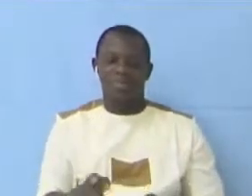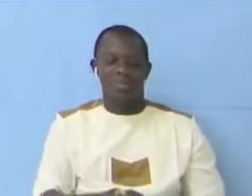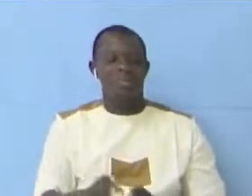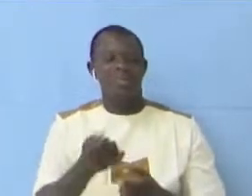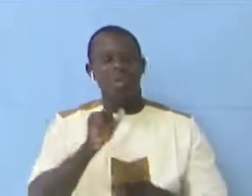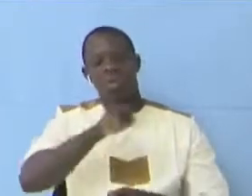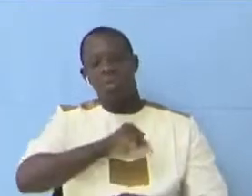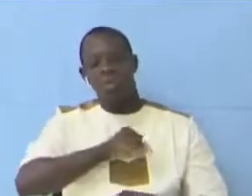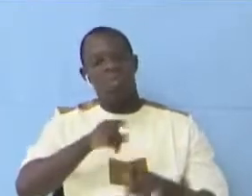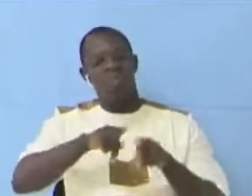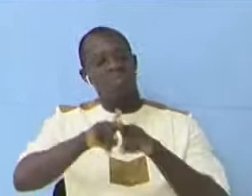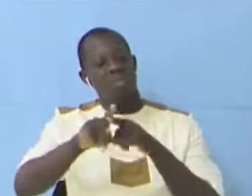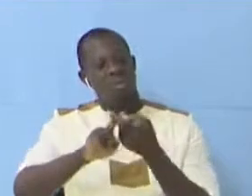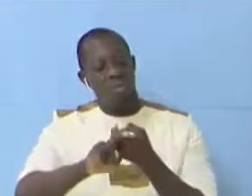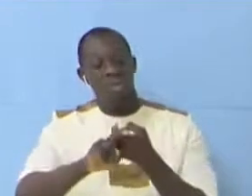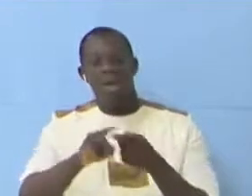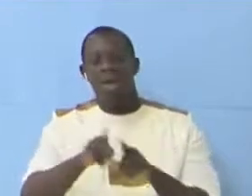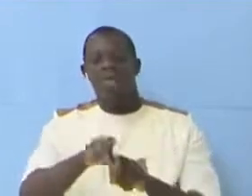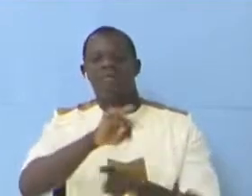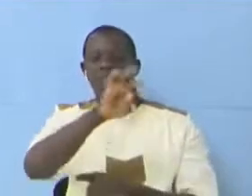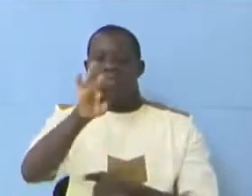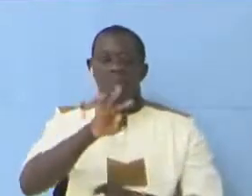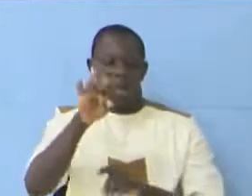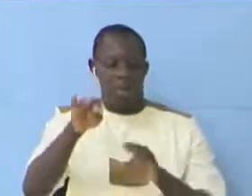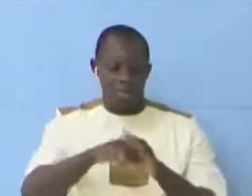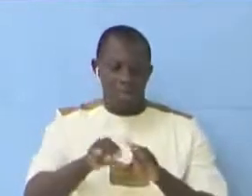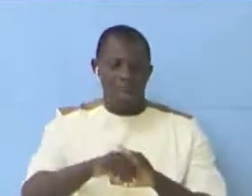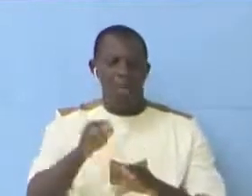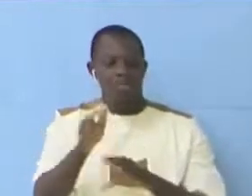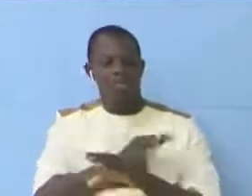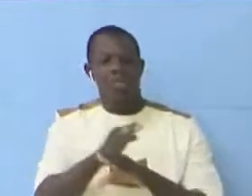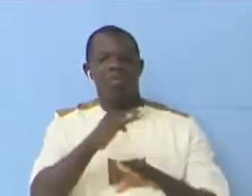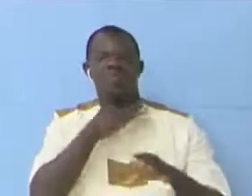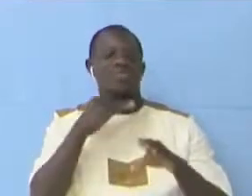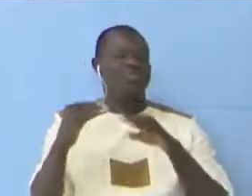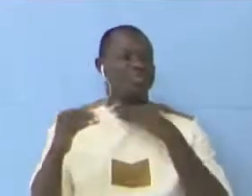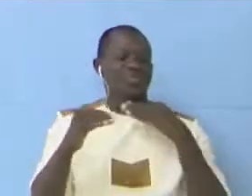their relations, were slaughtered